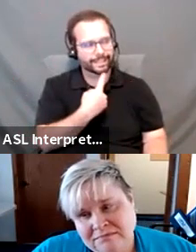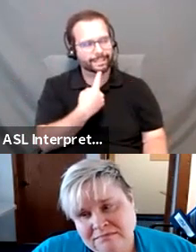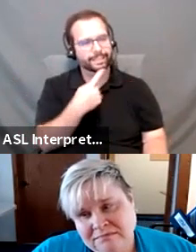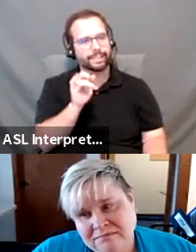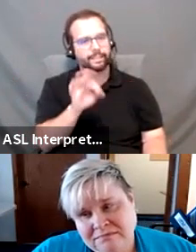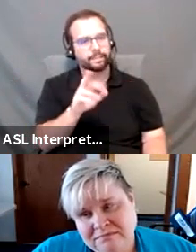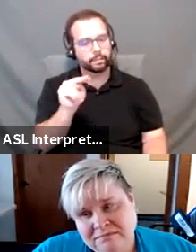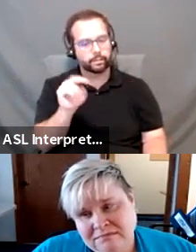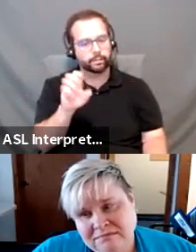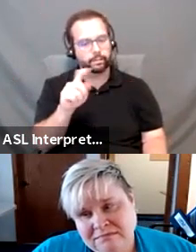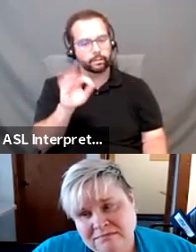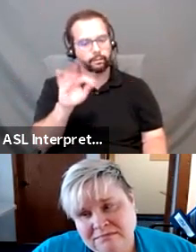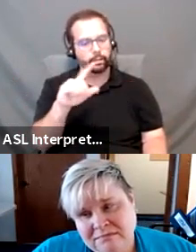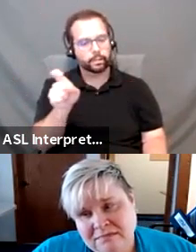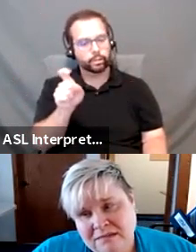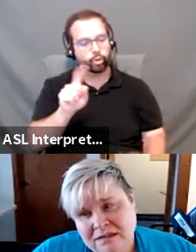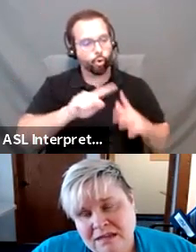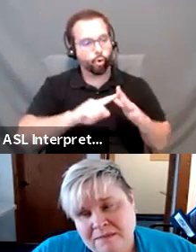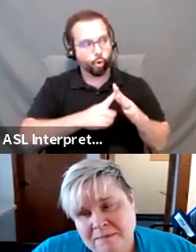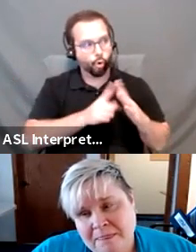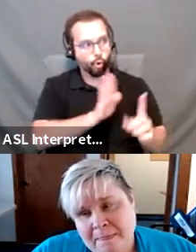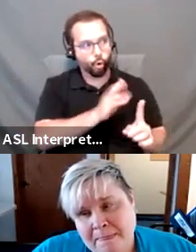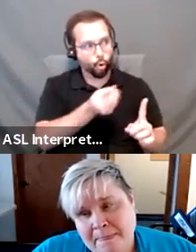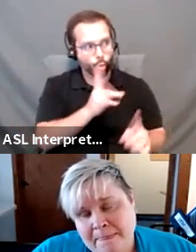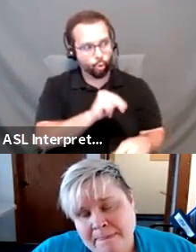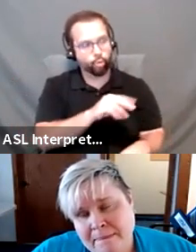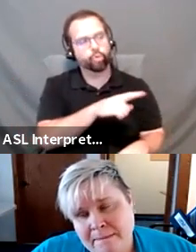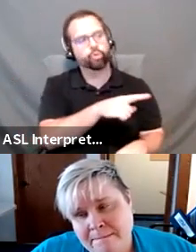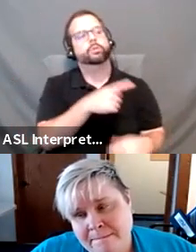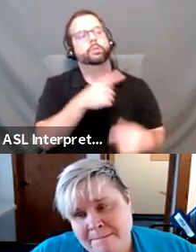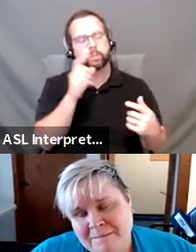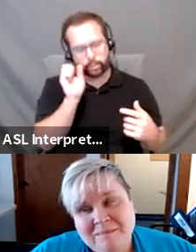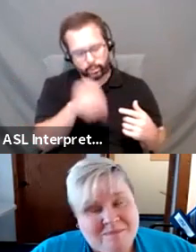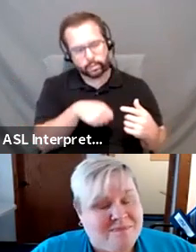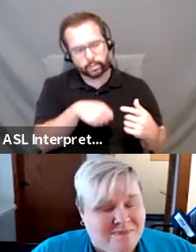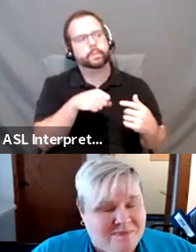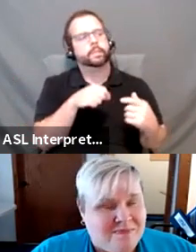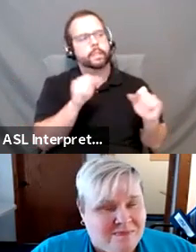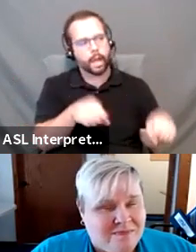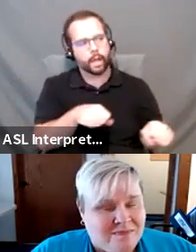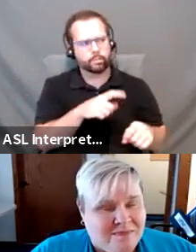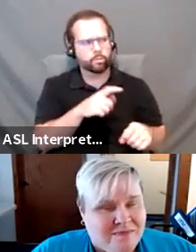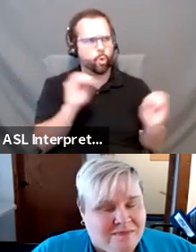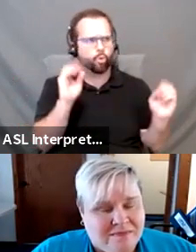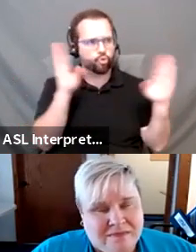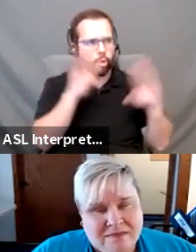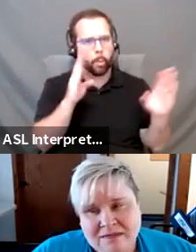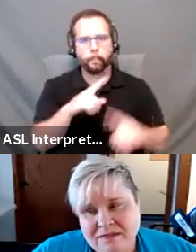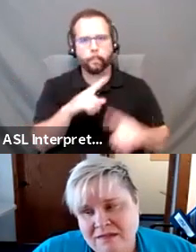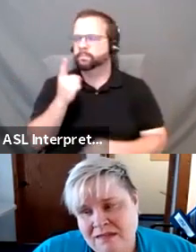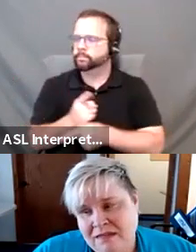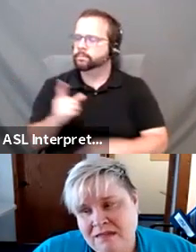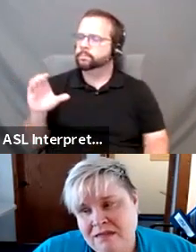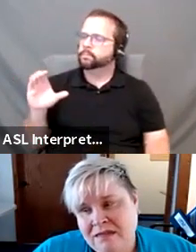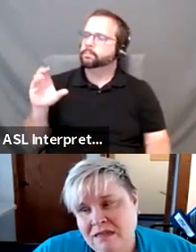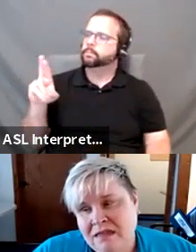get in any trouble or anything like that. But please, yeah, if you could find that webinar, I would love it. Yeah, because Crip Camp, I